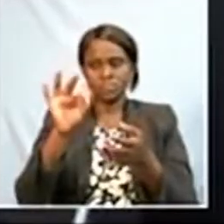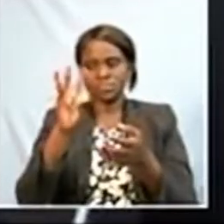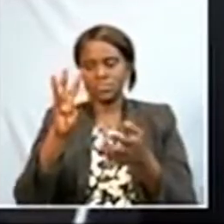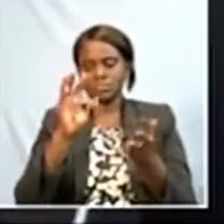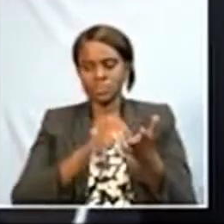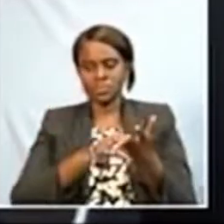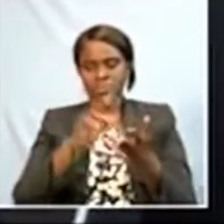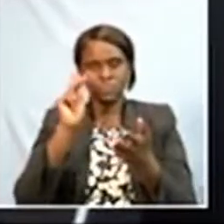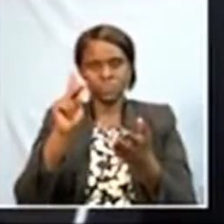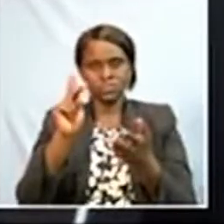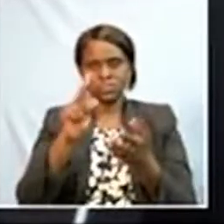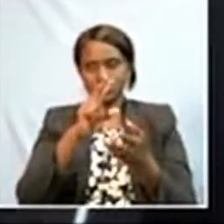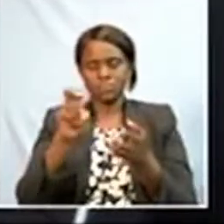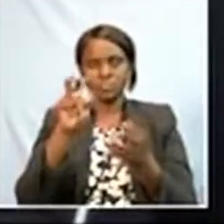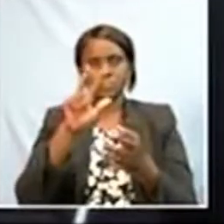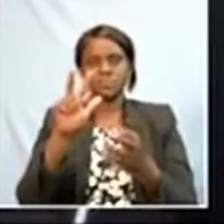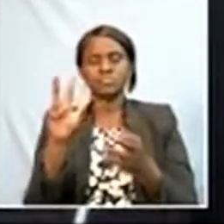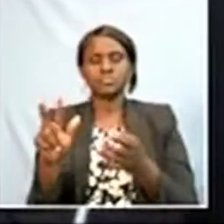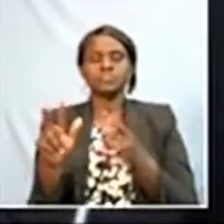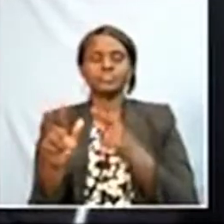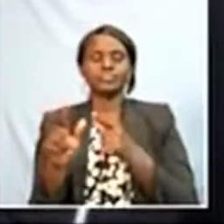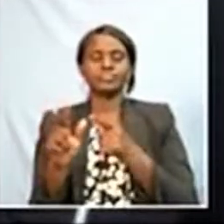1,804,000 kwacha 233.